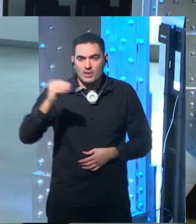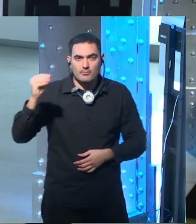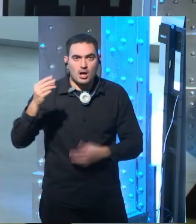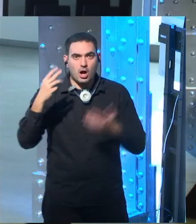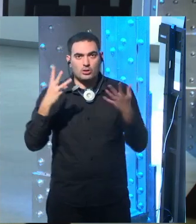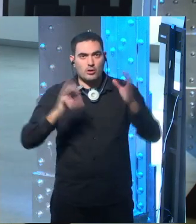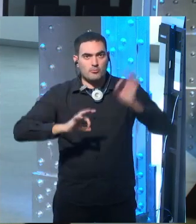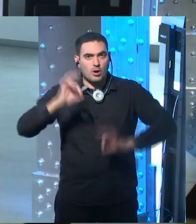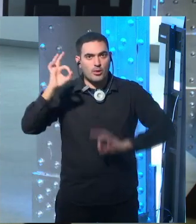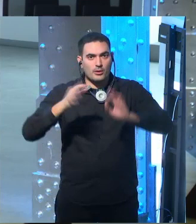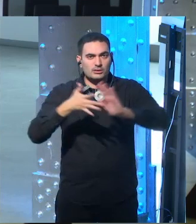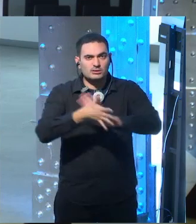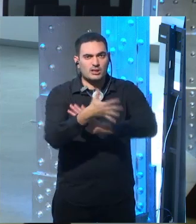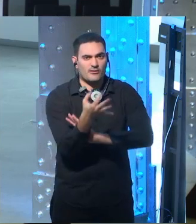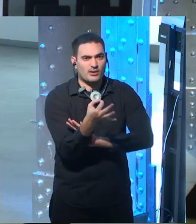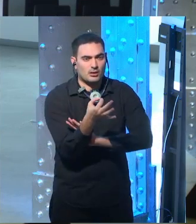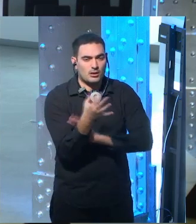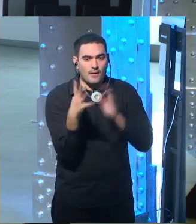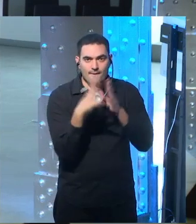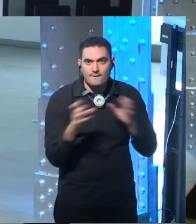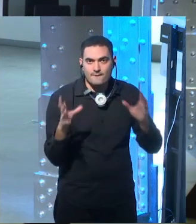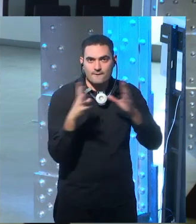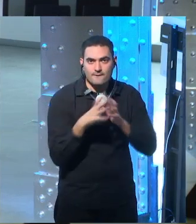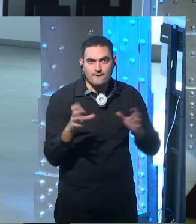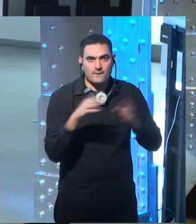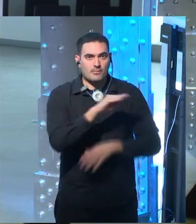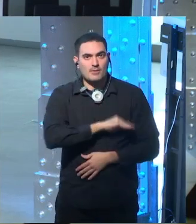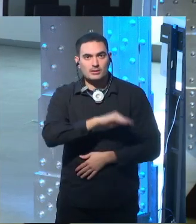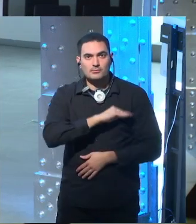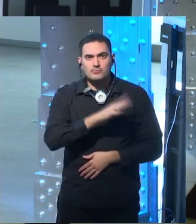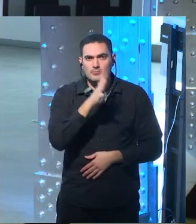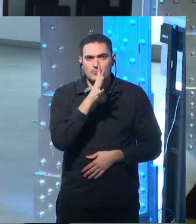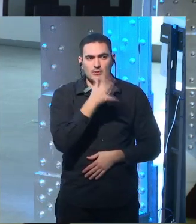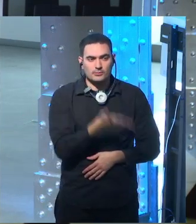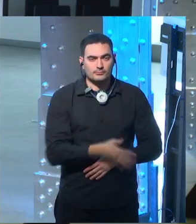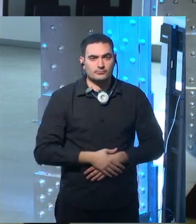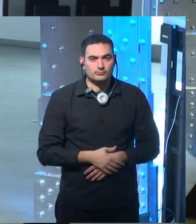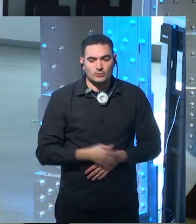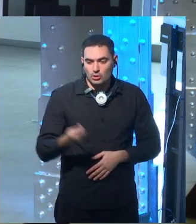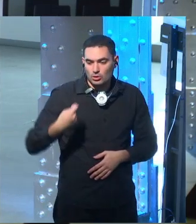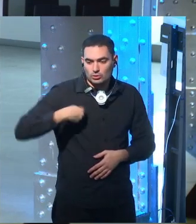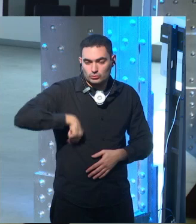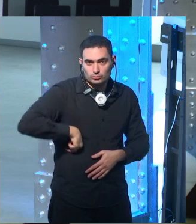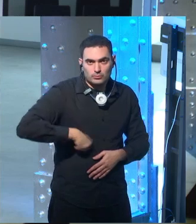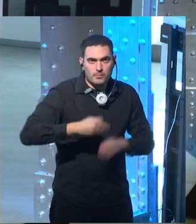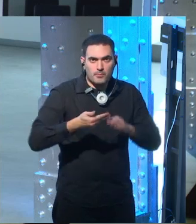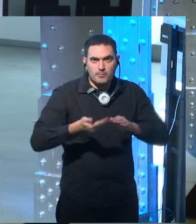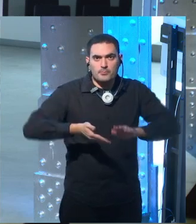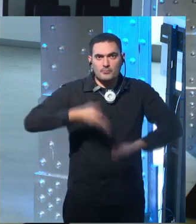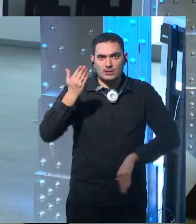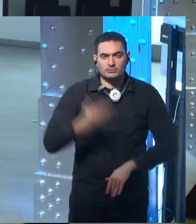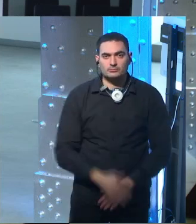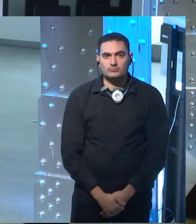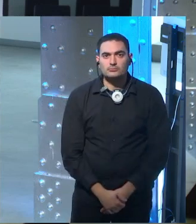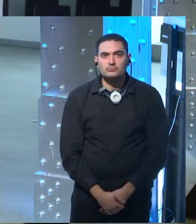greedy, and from an employment point of view at least, greed is good. So let me turn to what